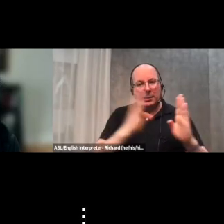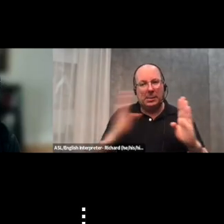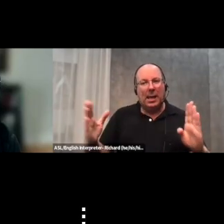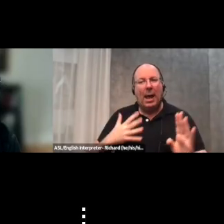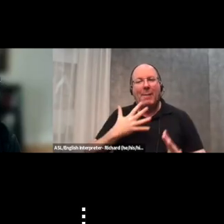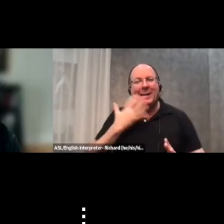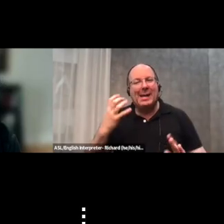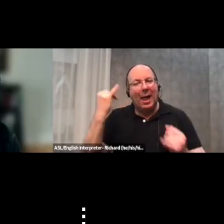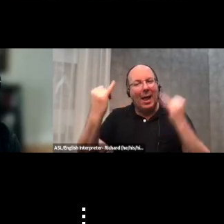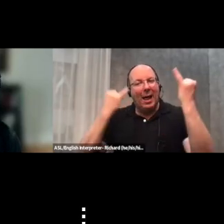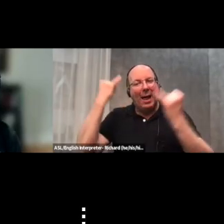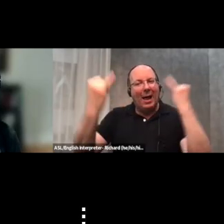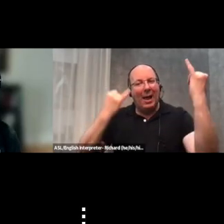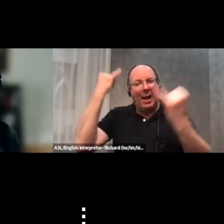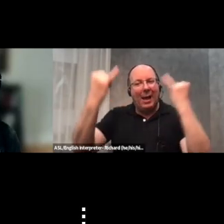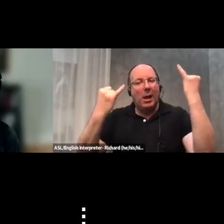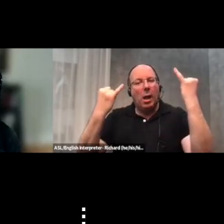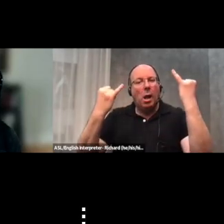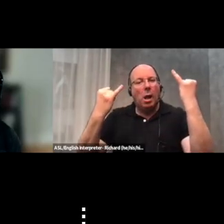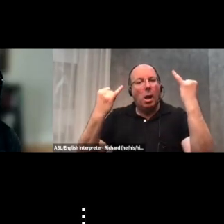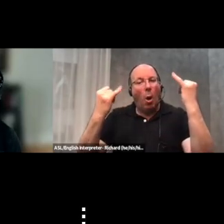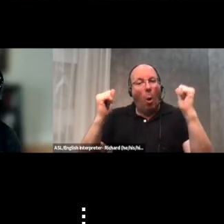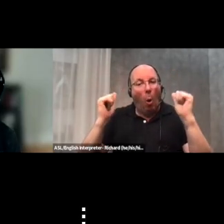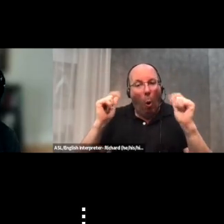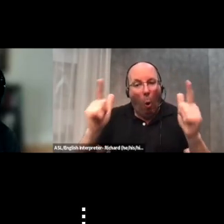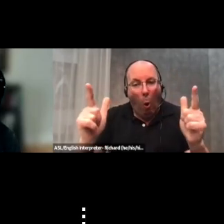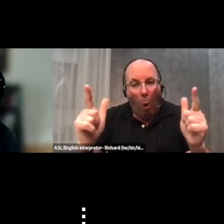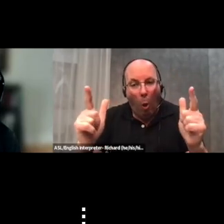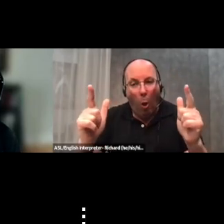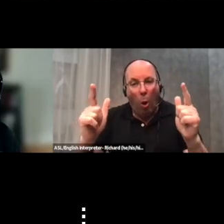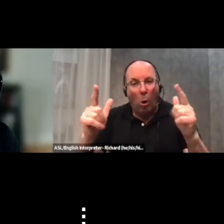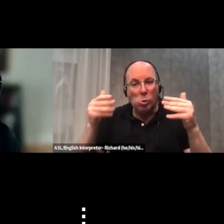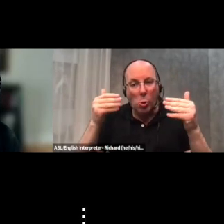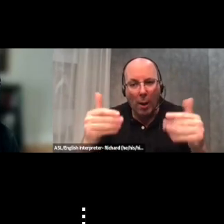don't all act on them, but they still think about them.